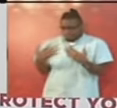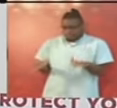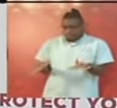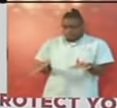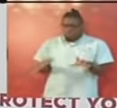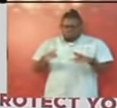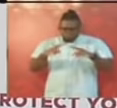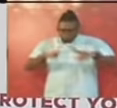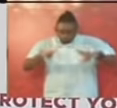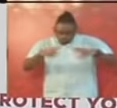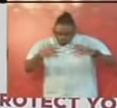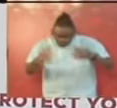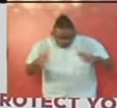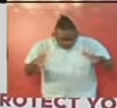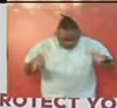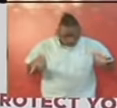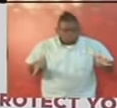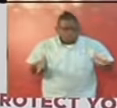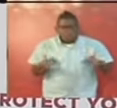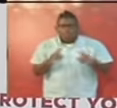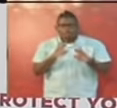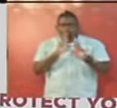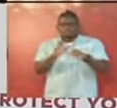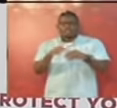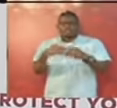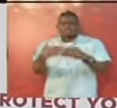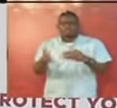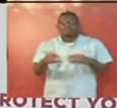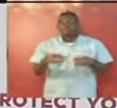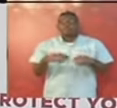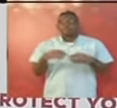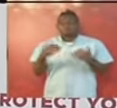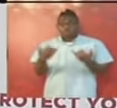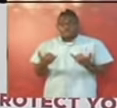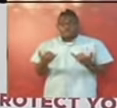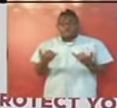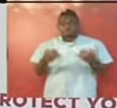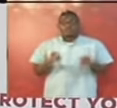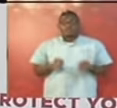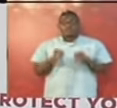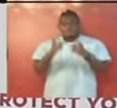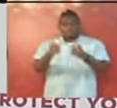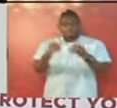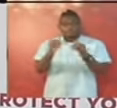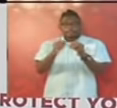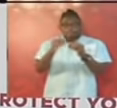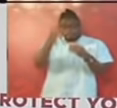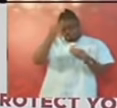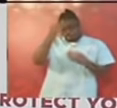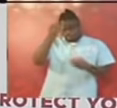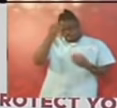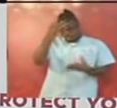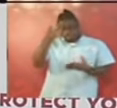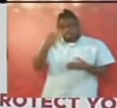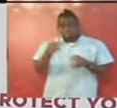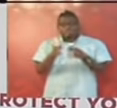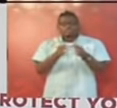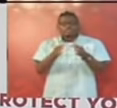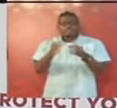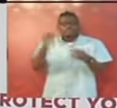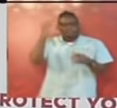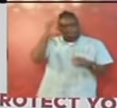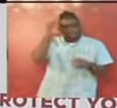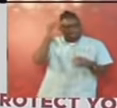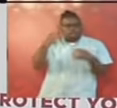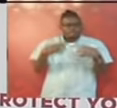those findings. However, I will now provide some data explaining what the mental health impact has been so far